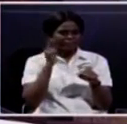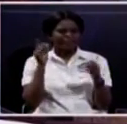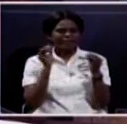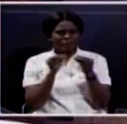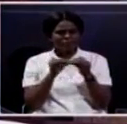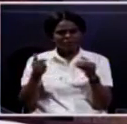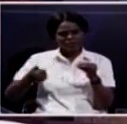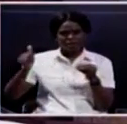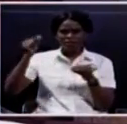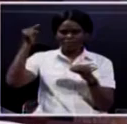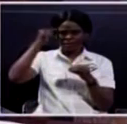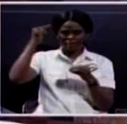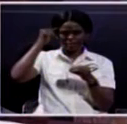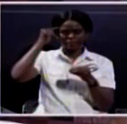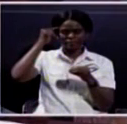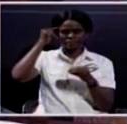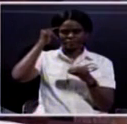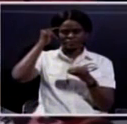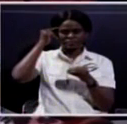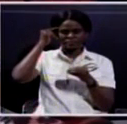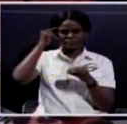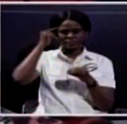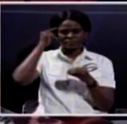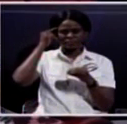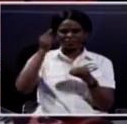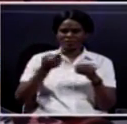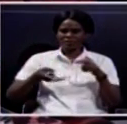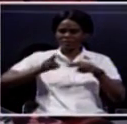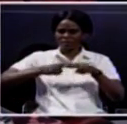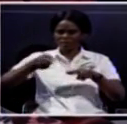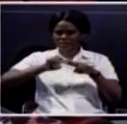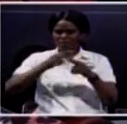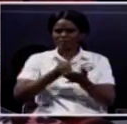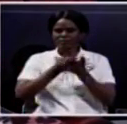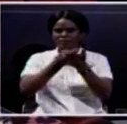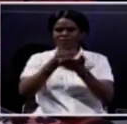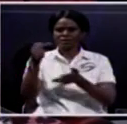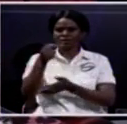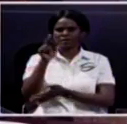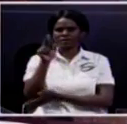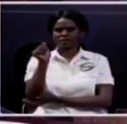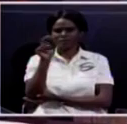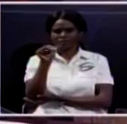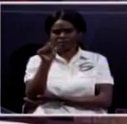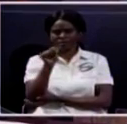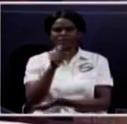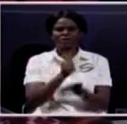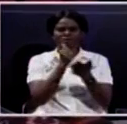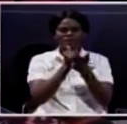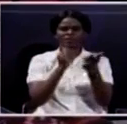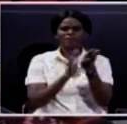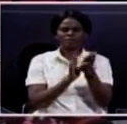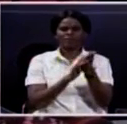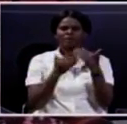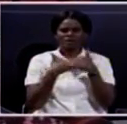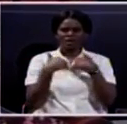your side as government. Yeah. What have you done? Are you increasing the grant? In terms of allocation to the schools? Yes. We have a